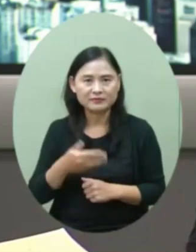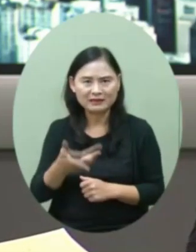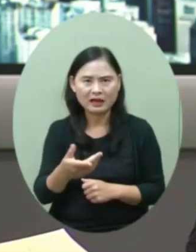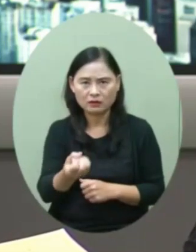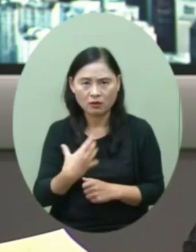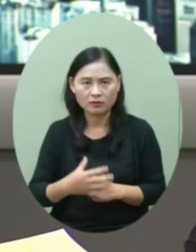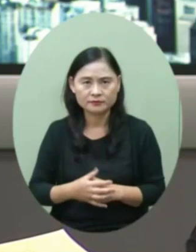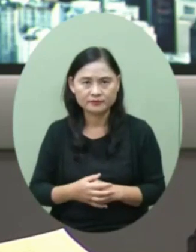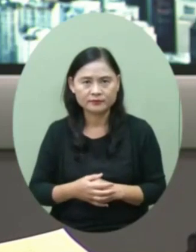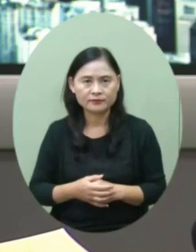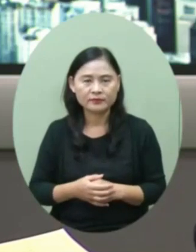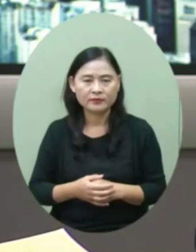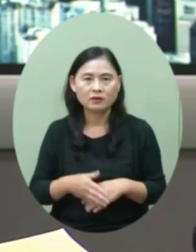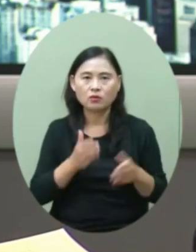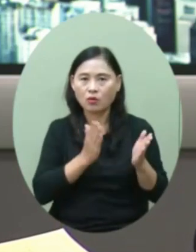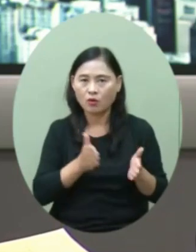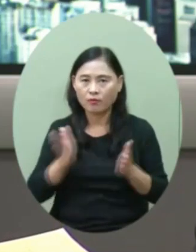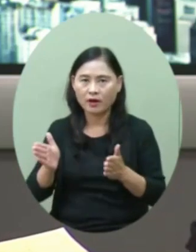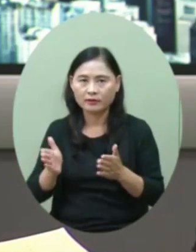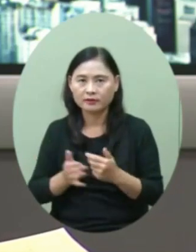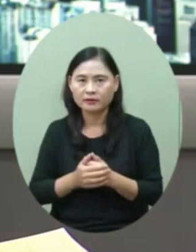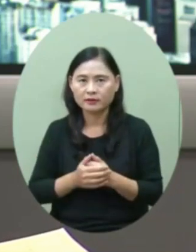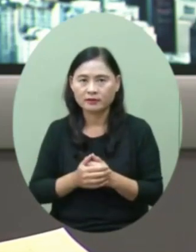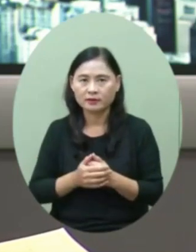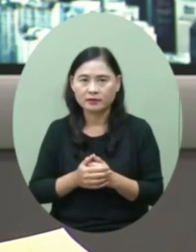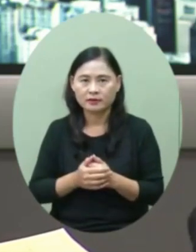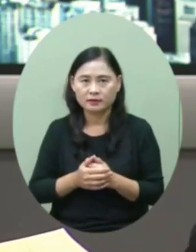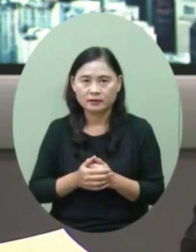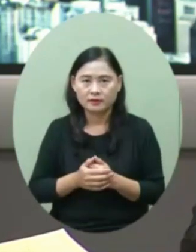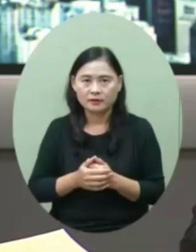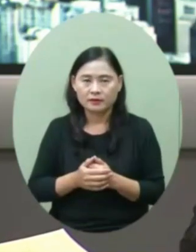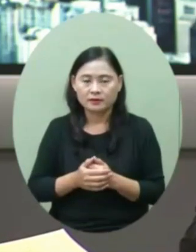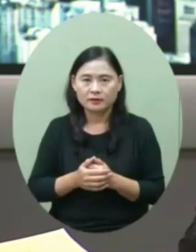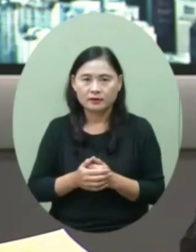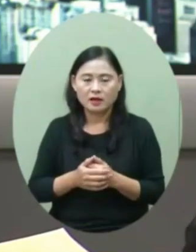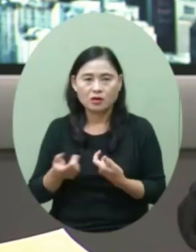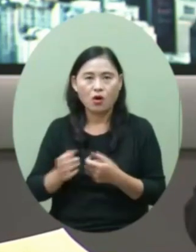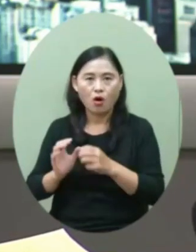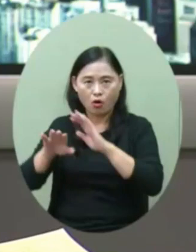understand it this way, that is how the office is subject to supervision. As for